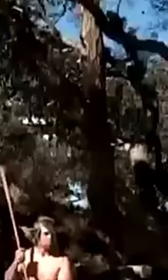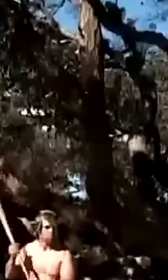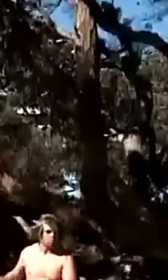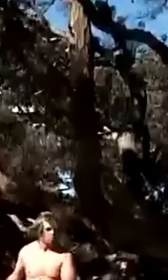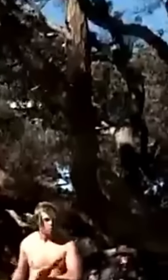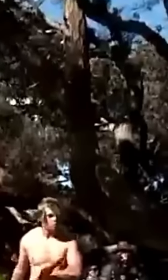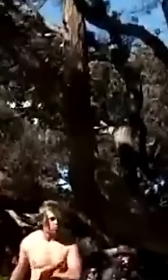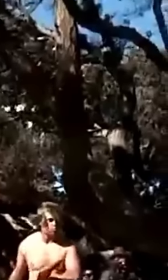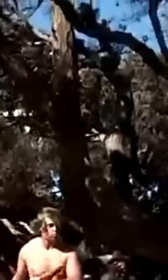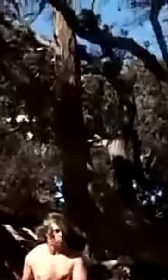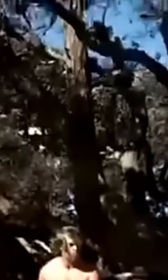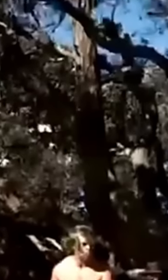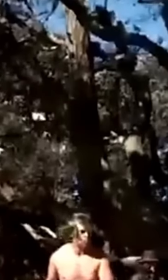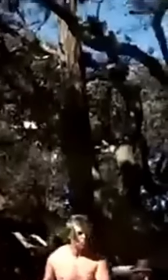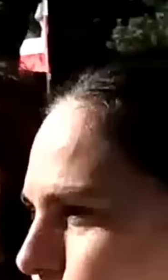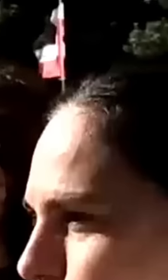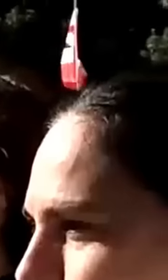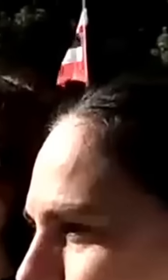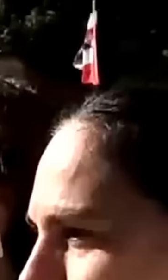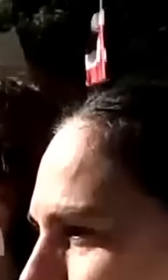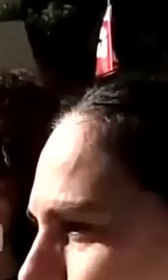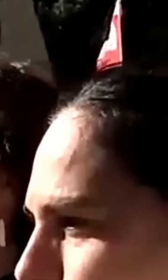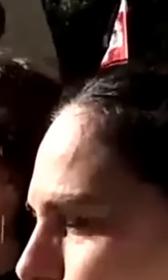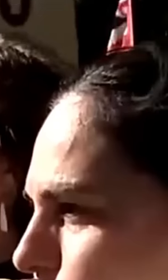and the occasional echo of a conch.